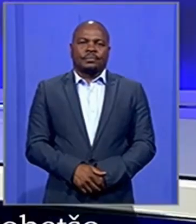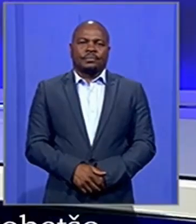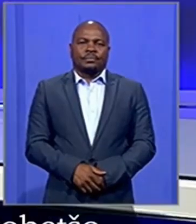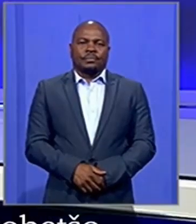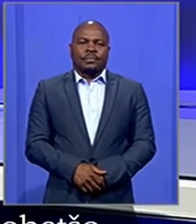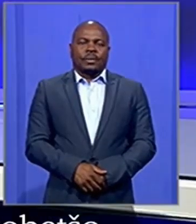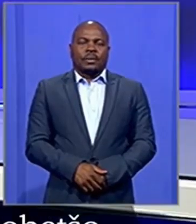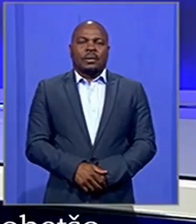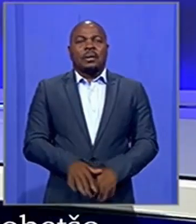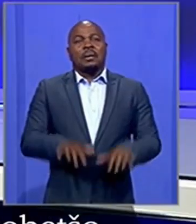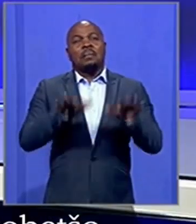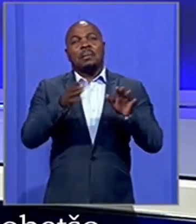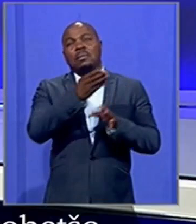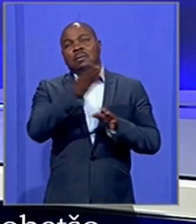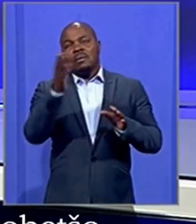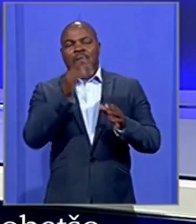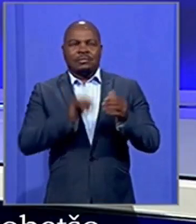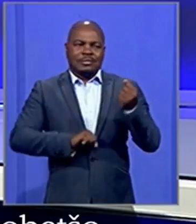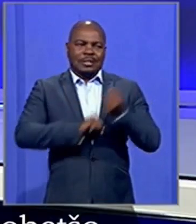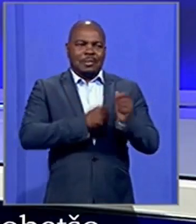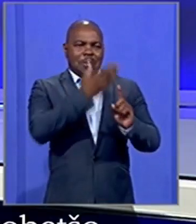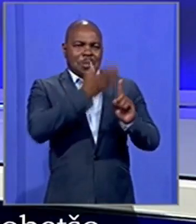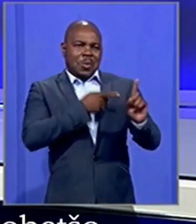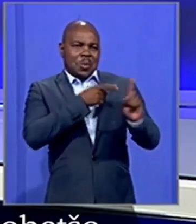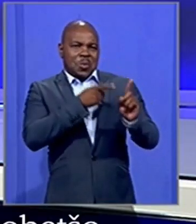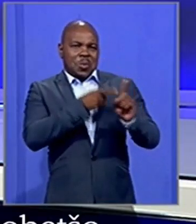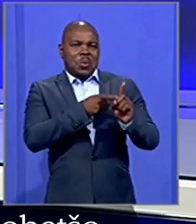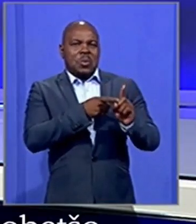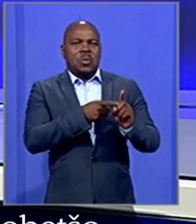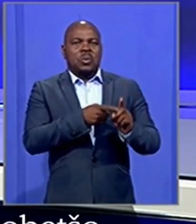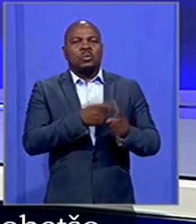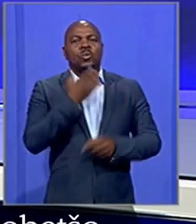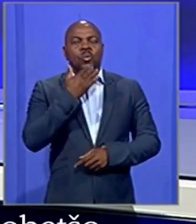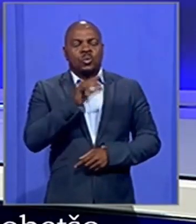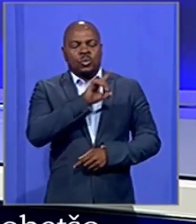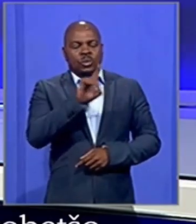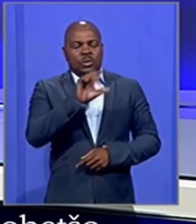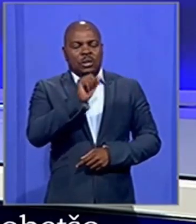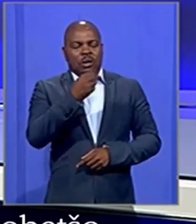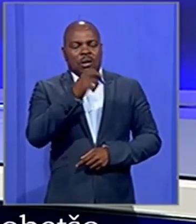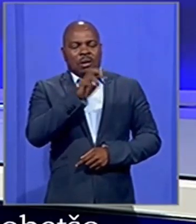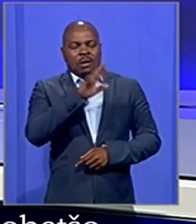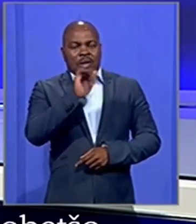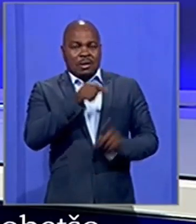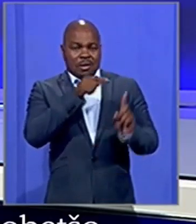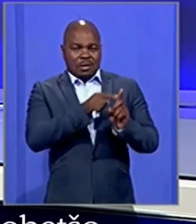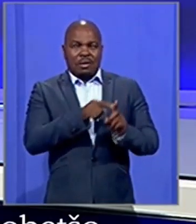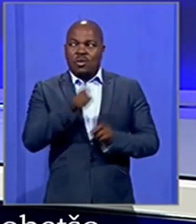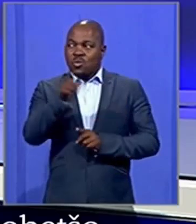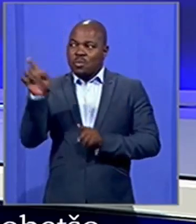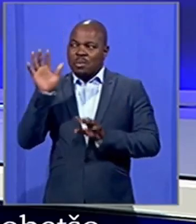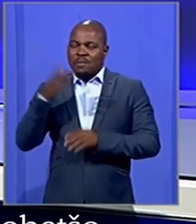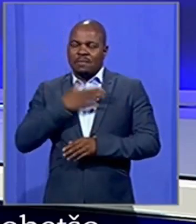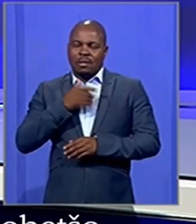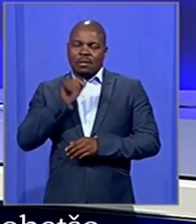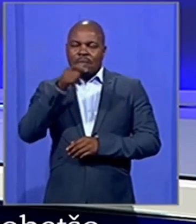Ge ile maikutlo a balatedi ba kakapa ye ya mmino bulelwa Zahara Mkutukana ke yao.